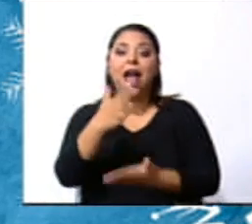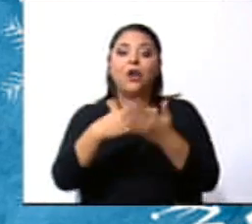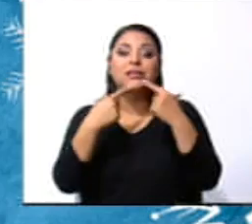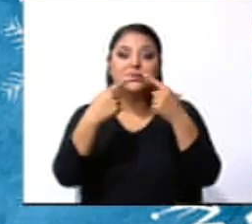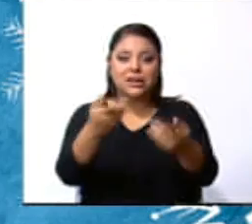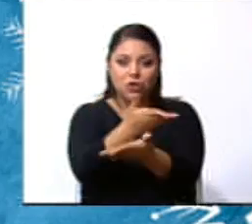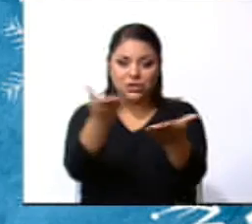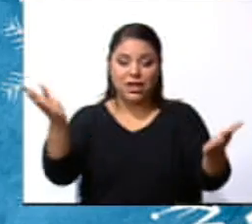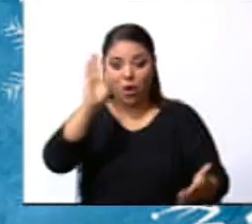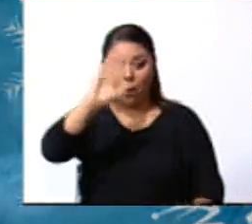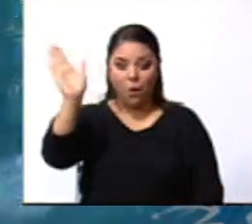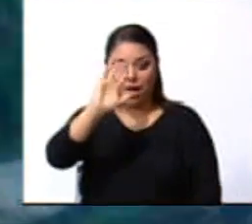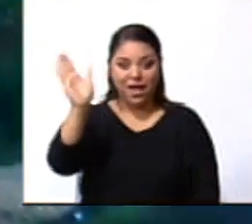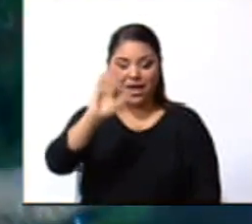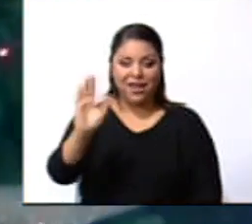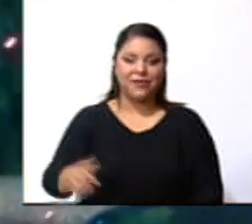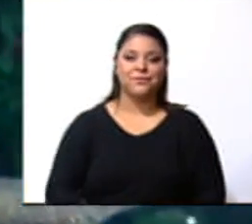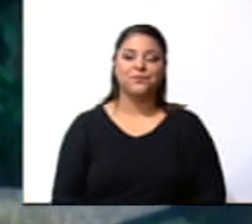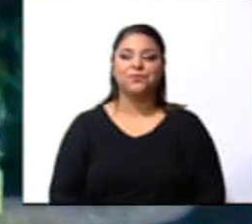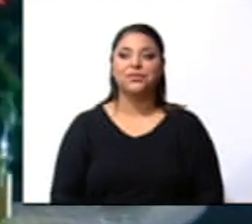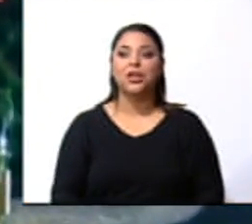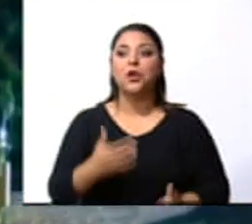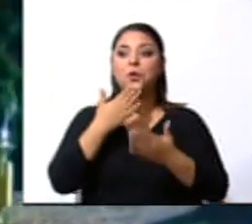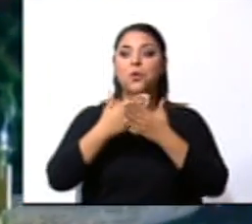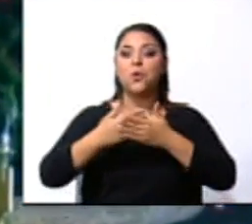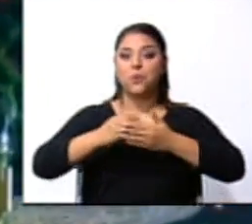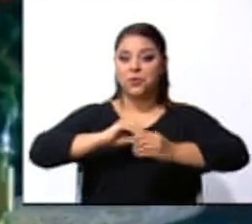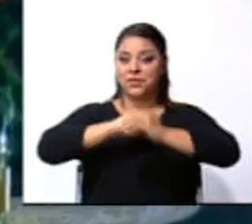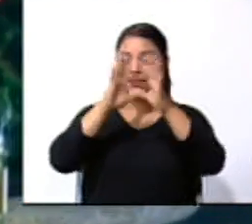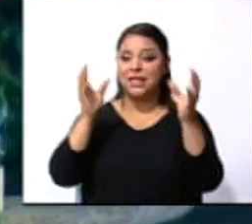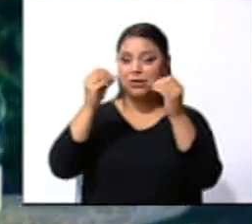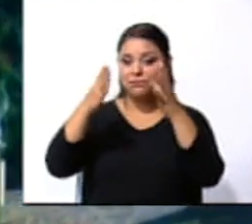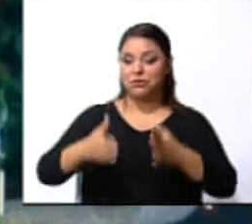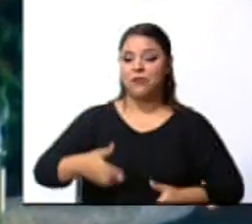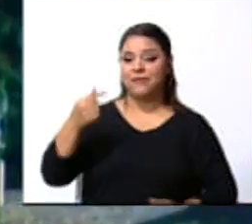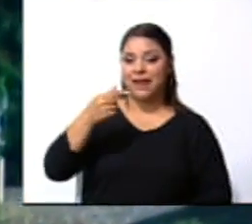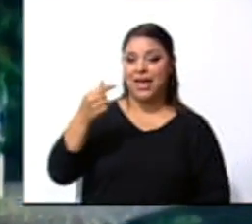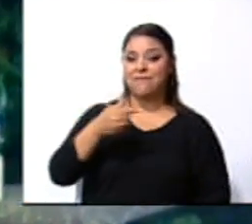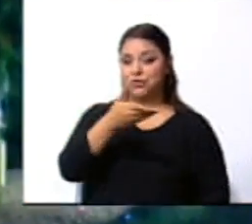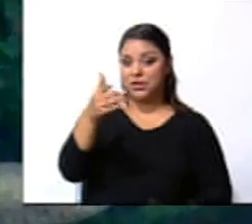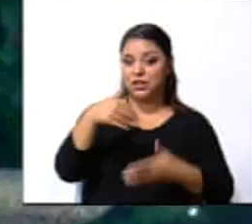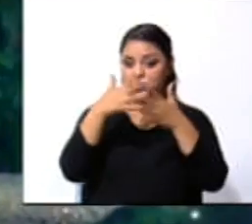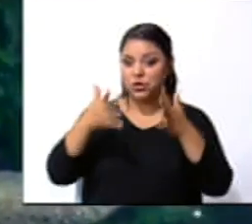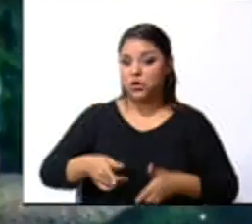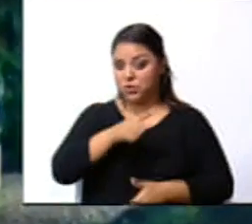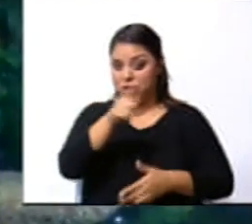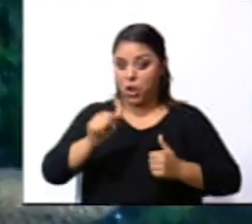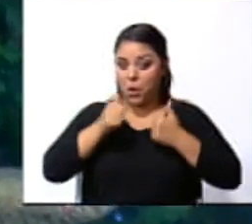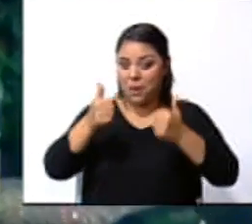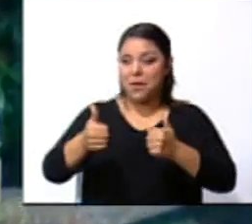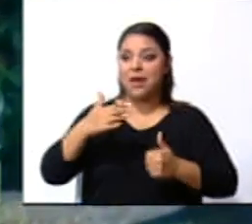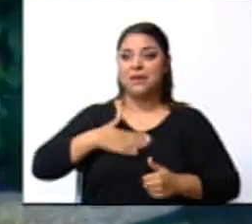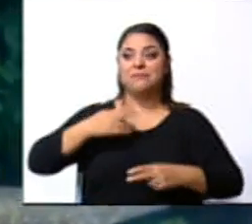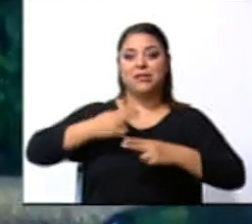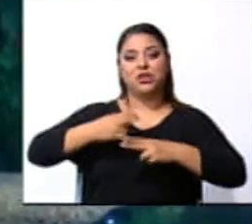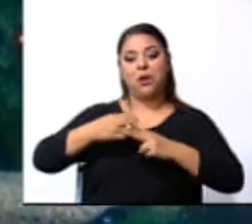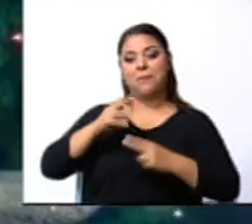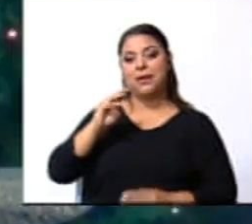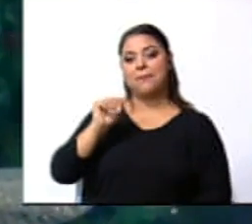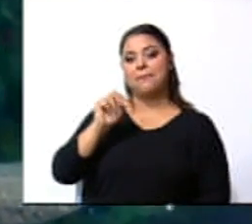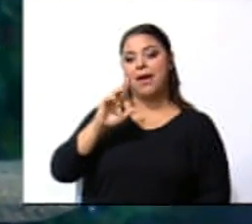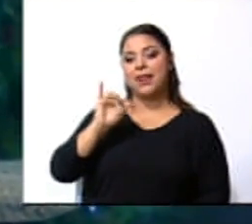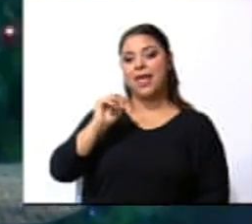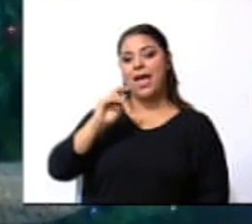Hello, Maria Angel. Good morning, Teacher Vivian Slanis. How are you? My name is Maria Angel